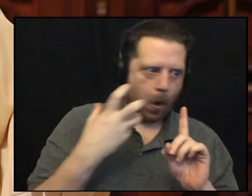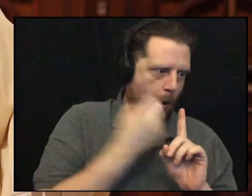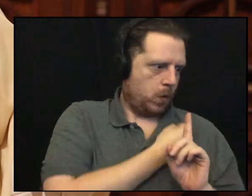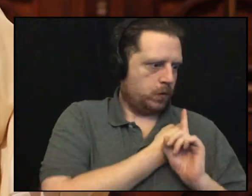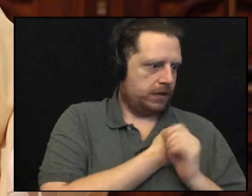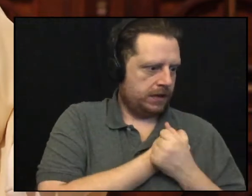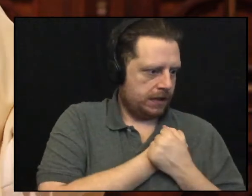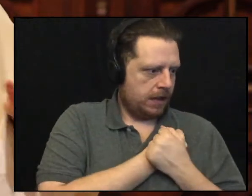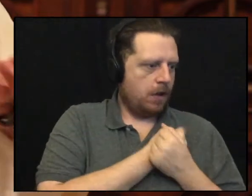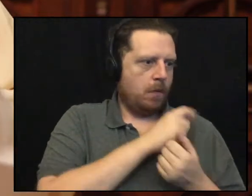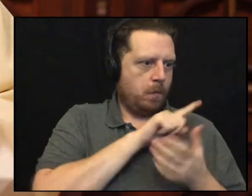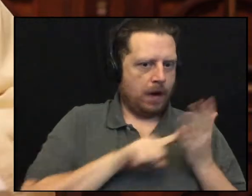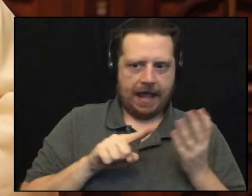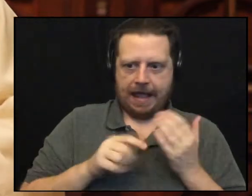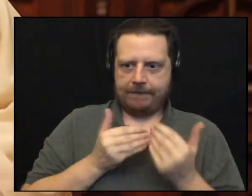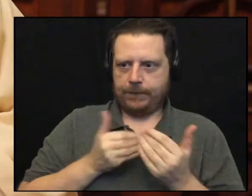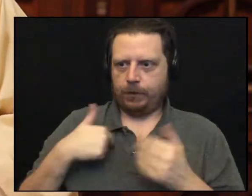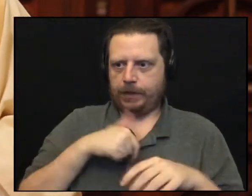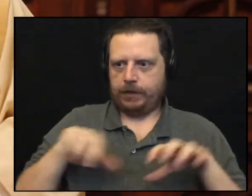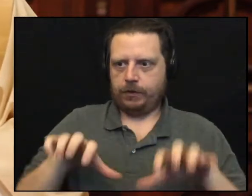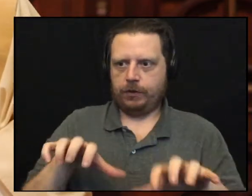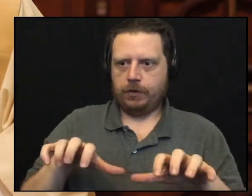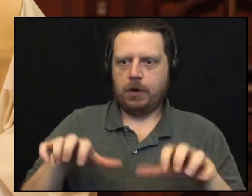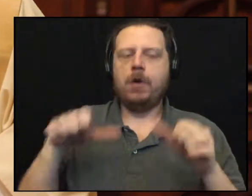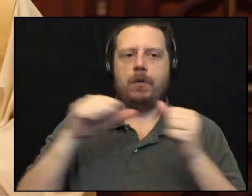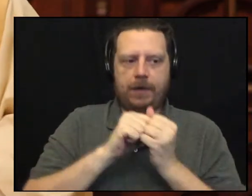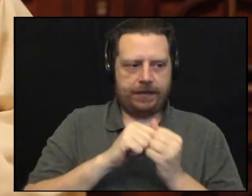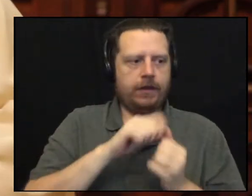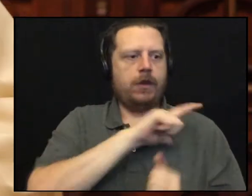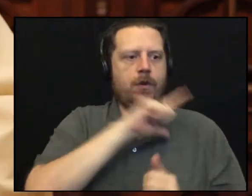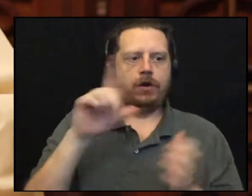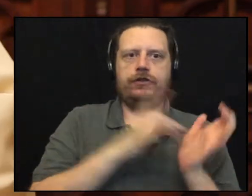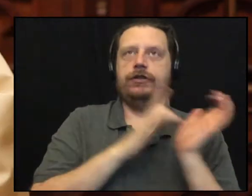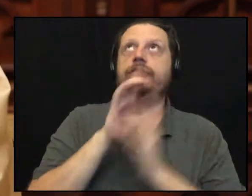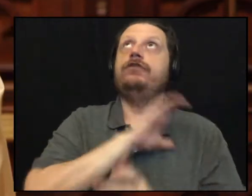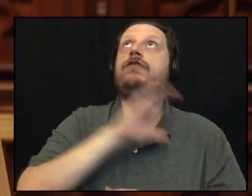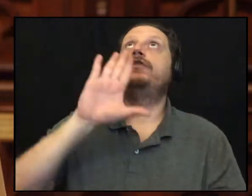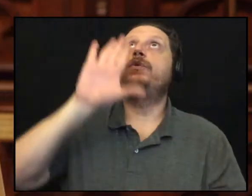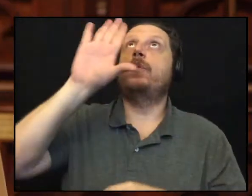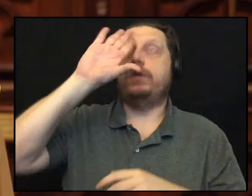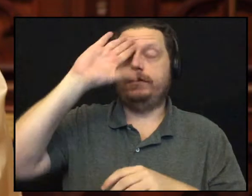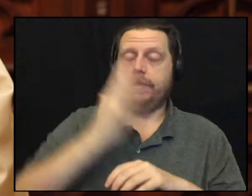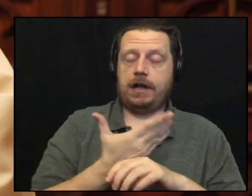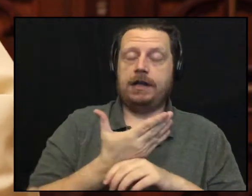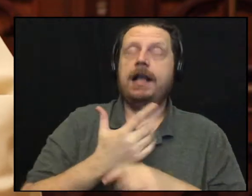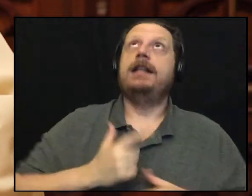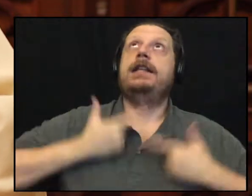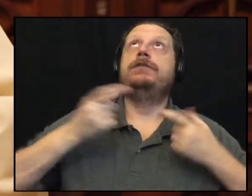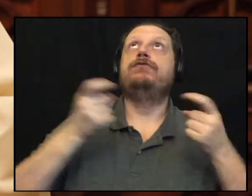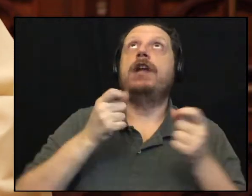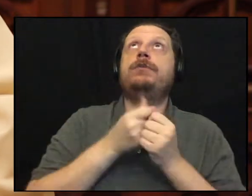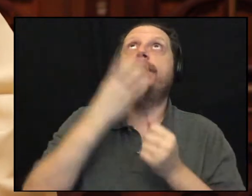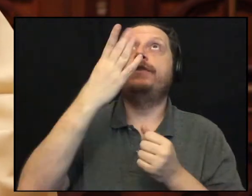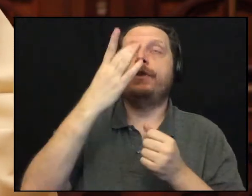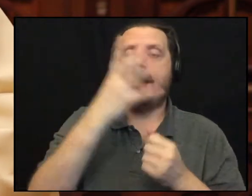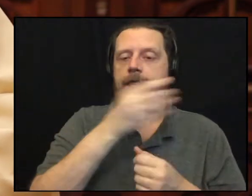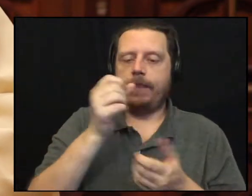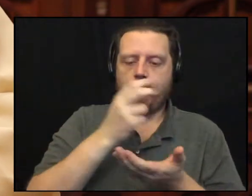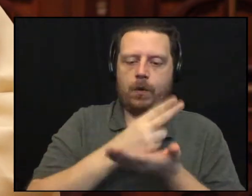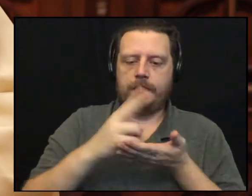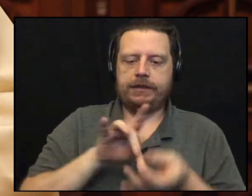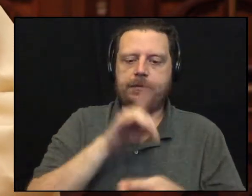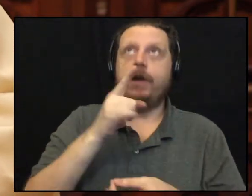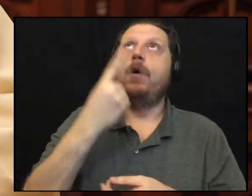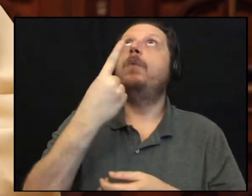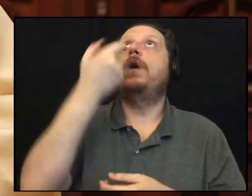do. Through our Lord Jesus Christ, your Son, who lives and reigns with you and the Holy Spirit, one